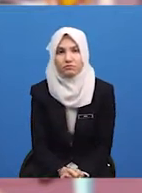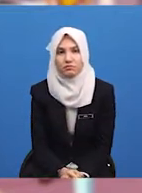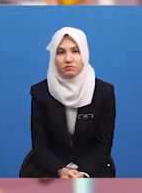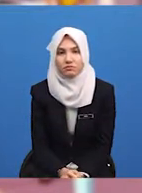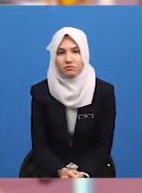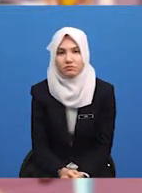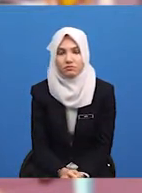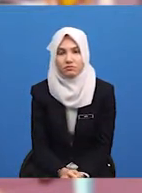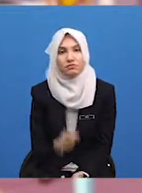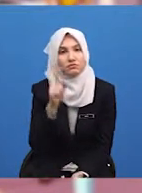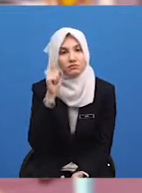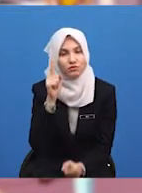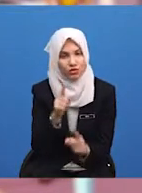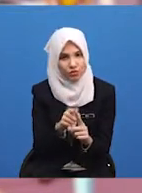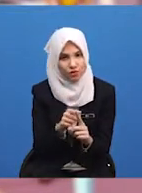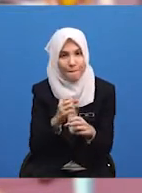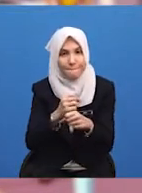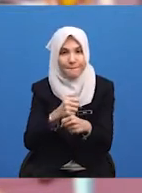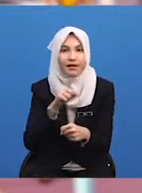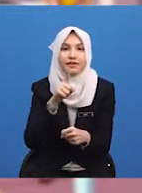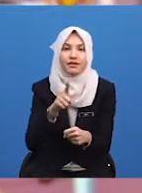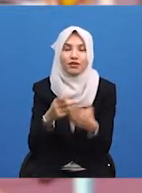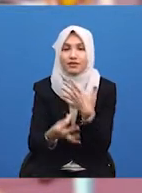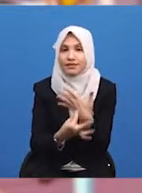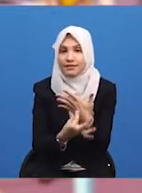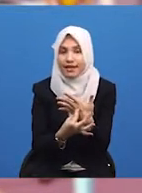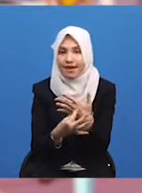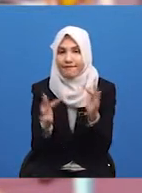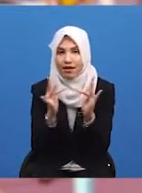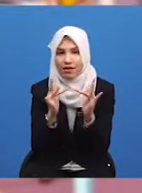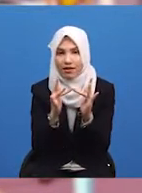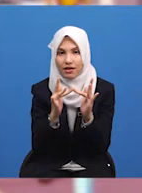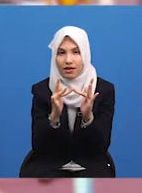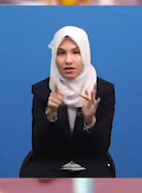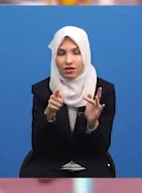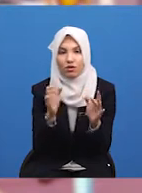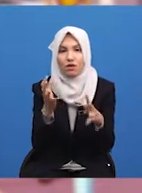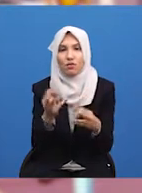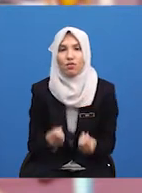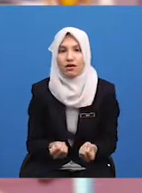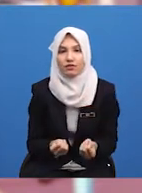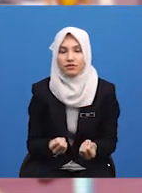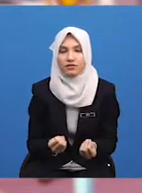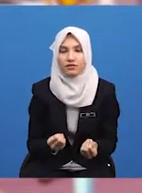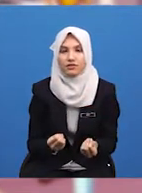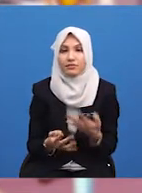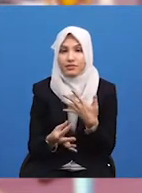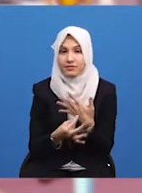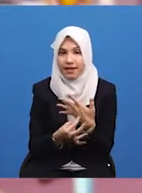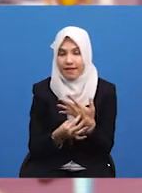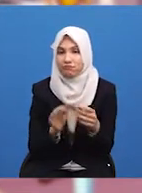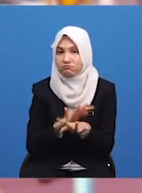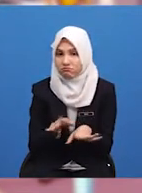you safe online. You want to be safe, don't you? And for the right people to see your